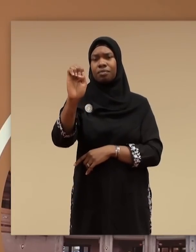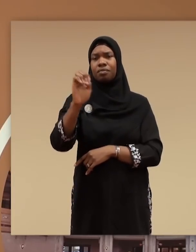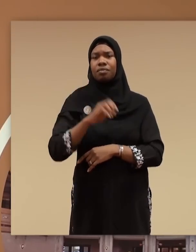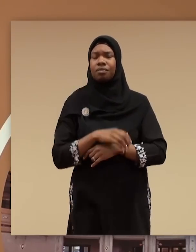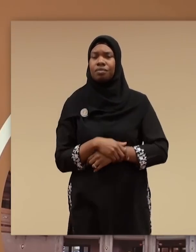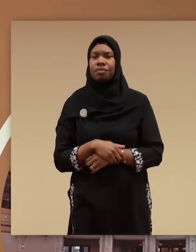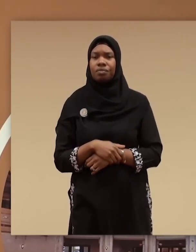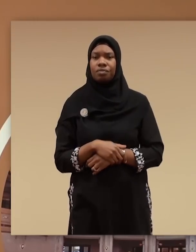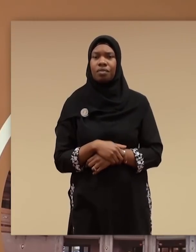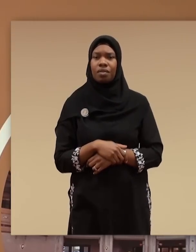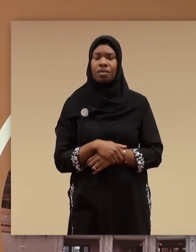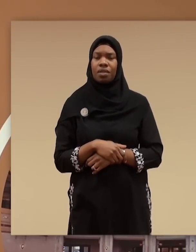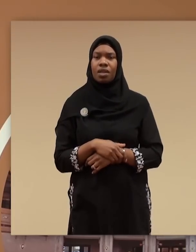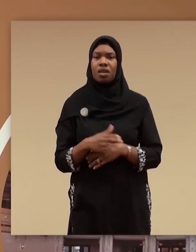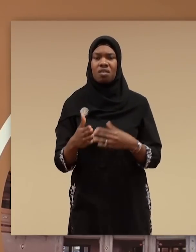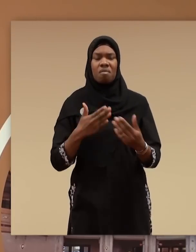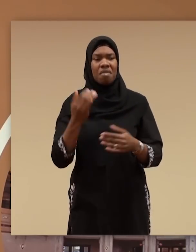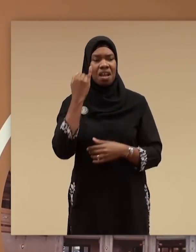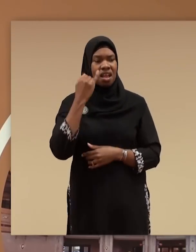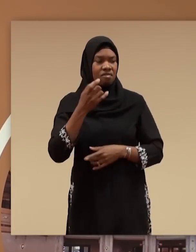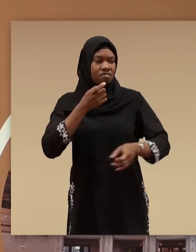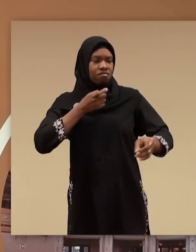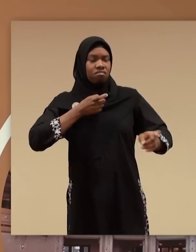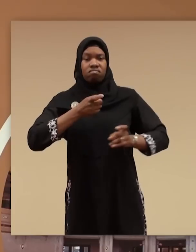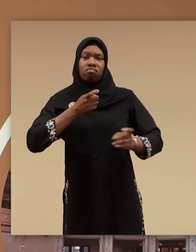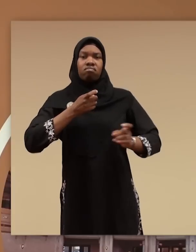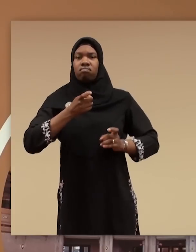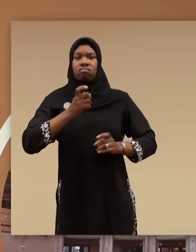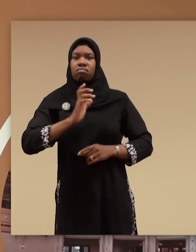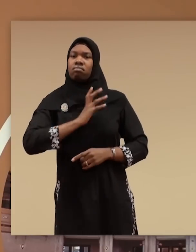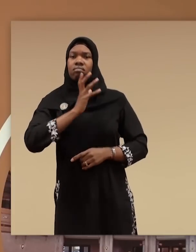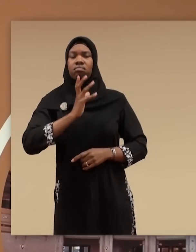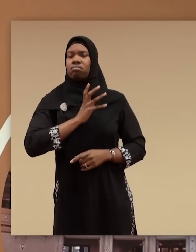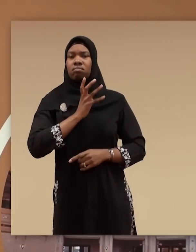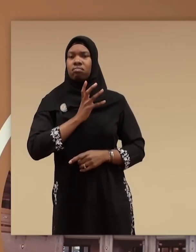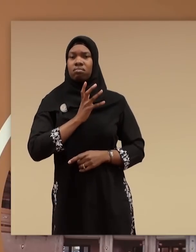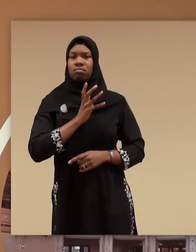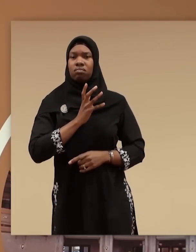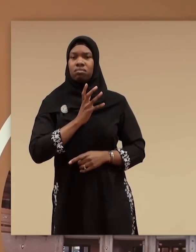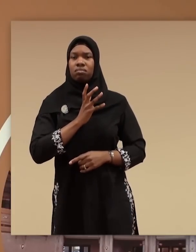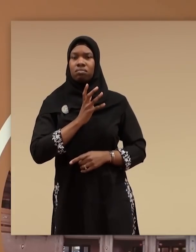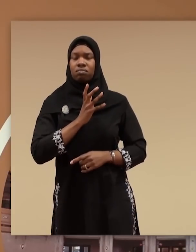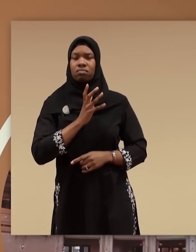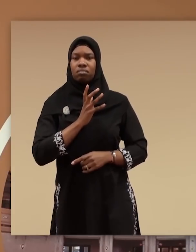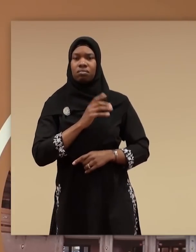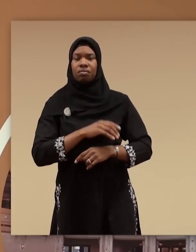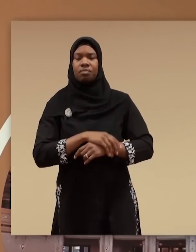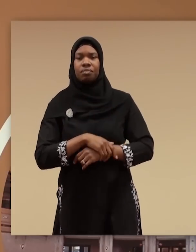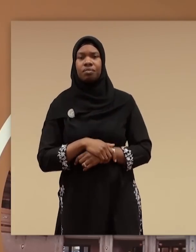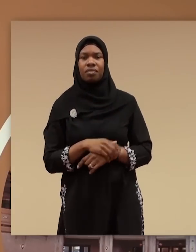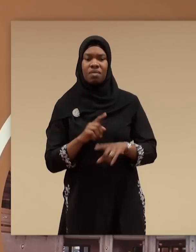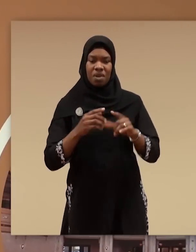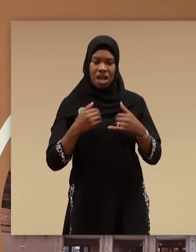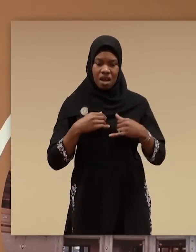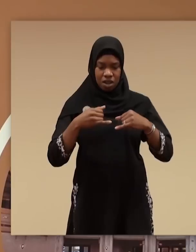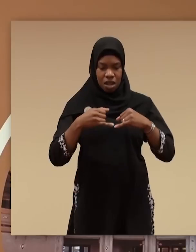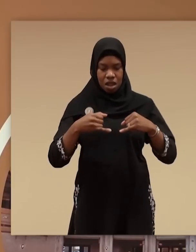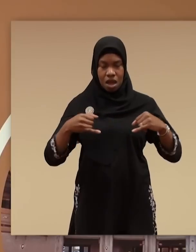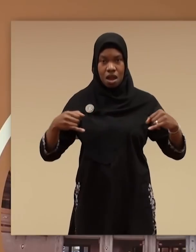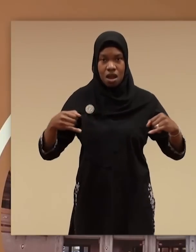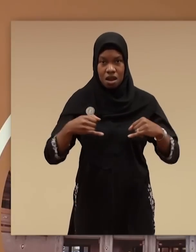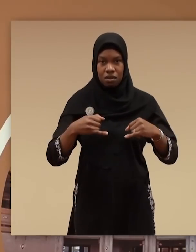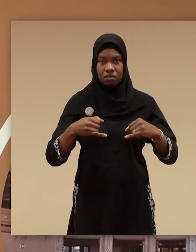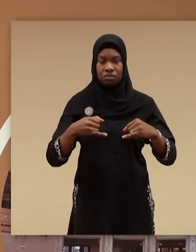you are or how powerful you are. There's a line you cannot cross. Otherwise, you are committing